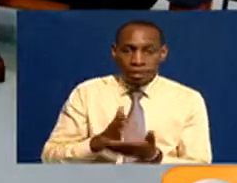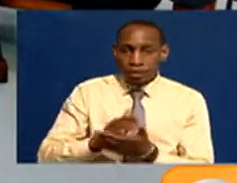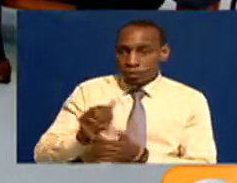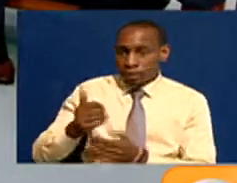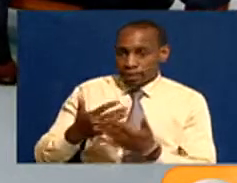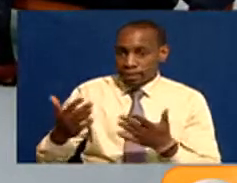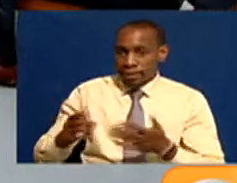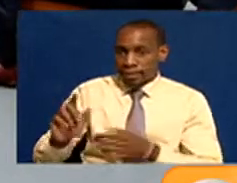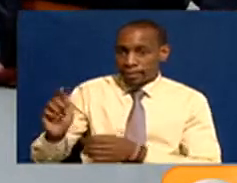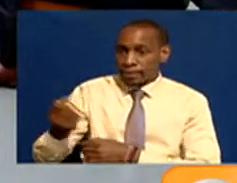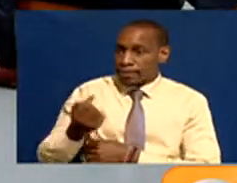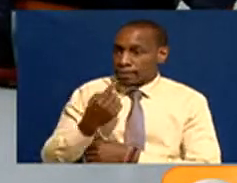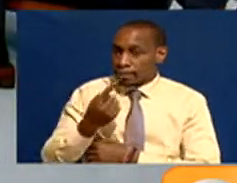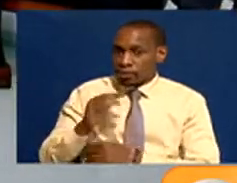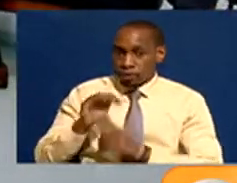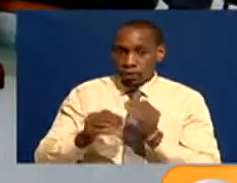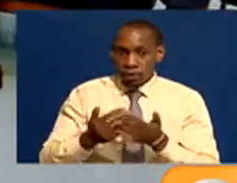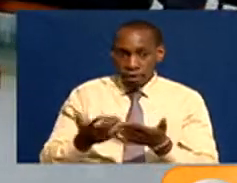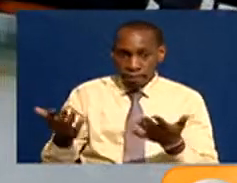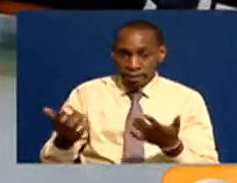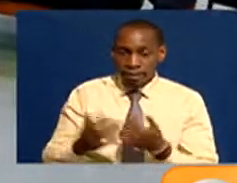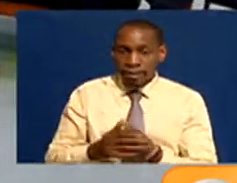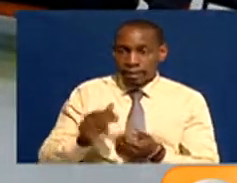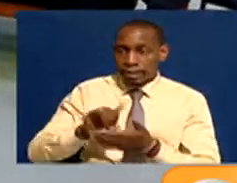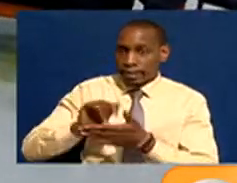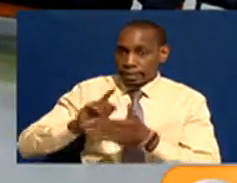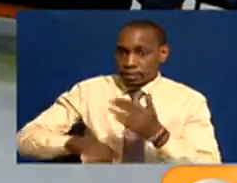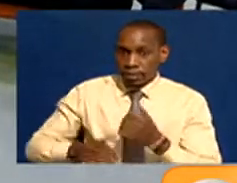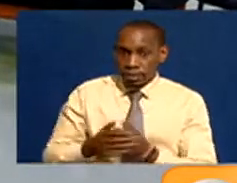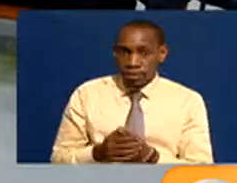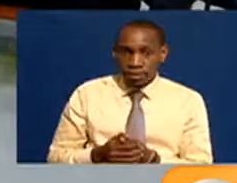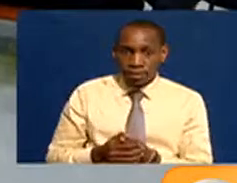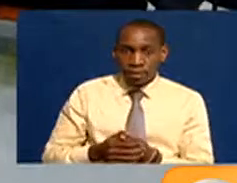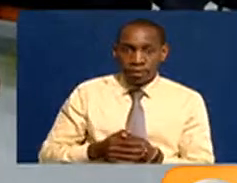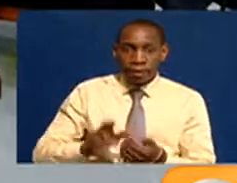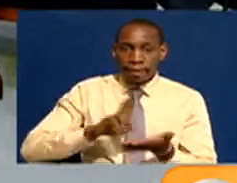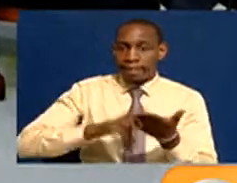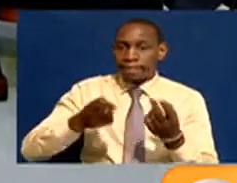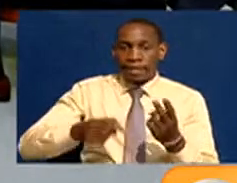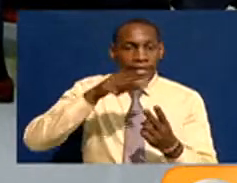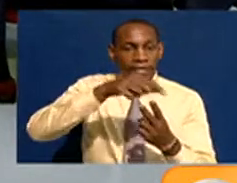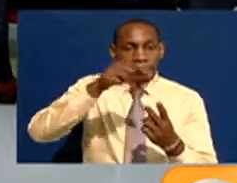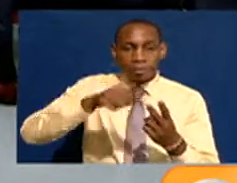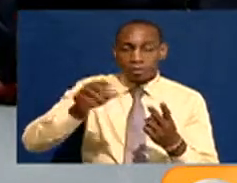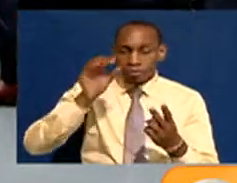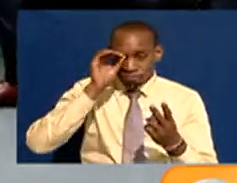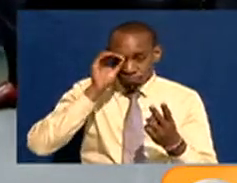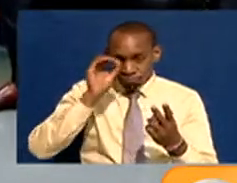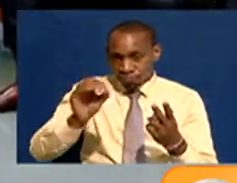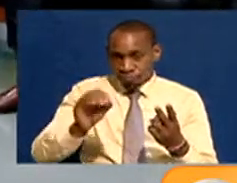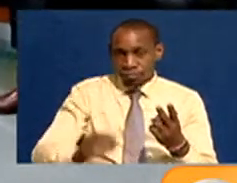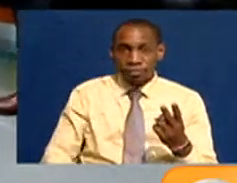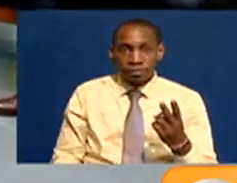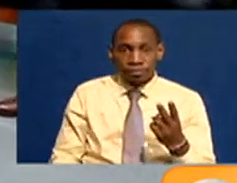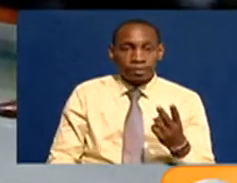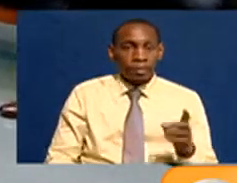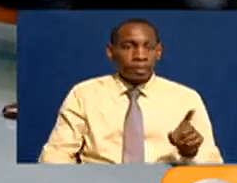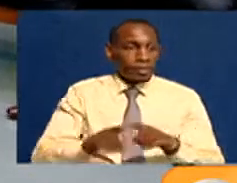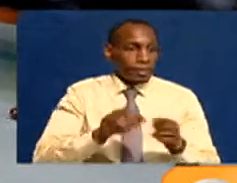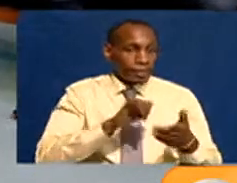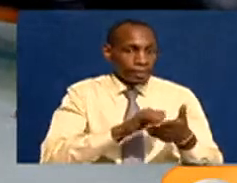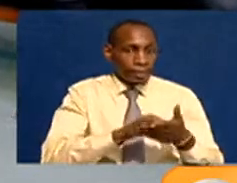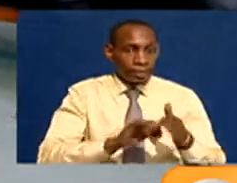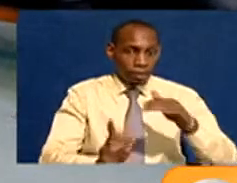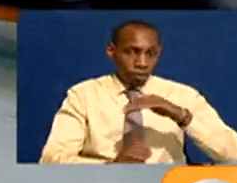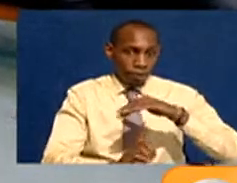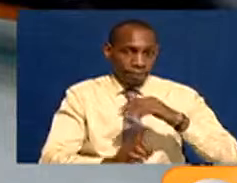president said to all of you was that there's failure is not an option. Yeah. Yes. Yeah. And that in his